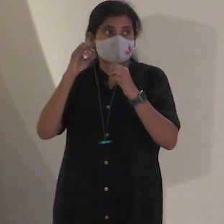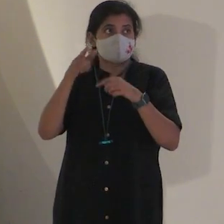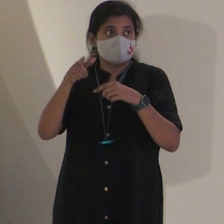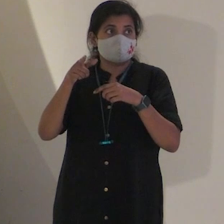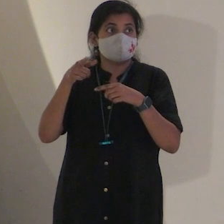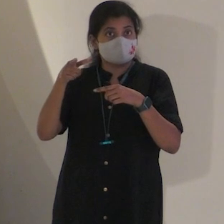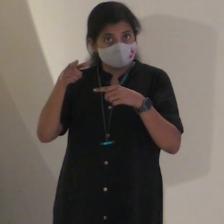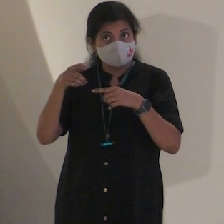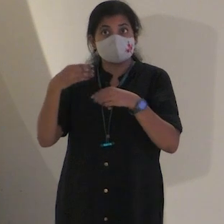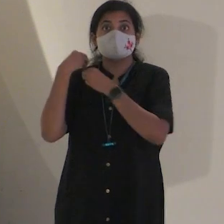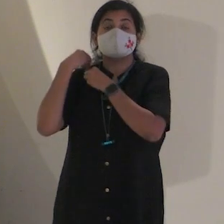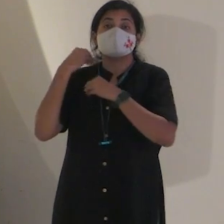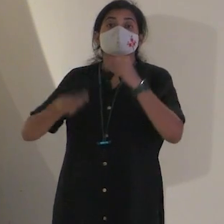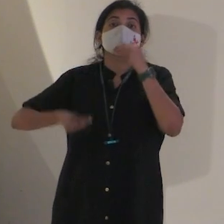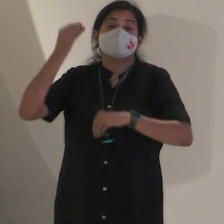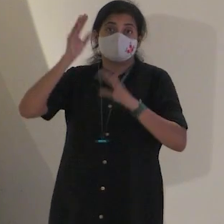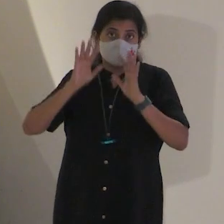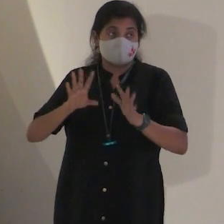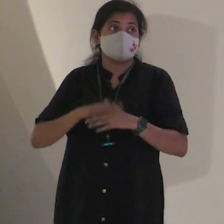role, in having these